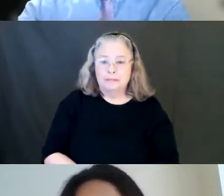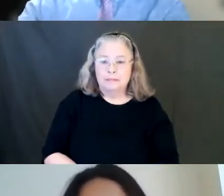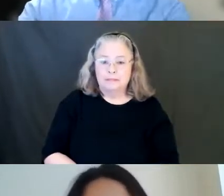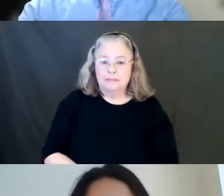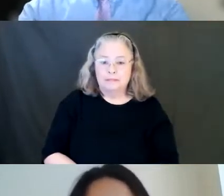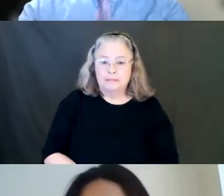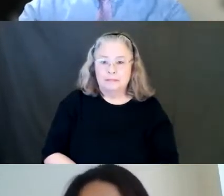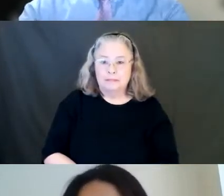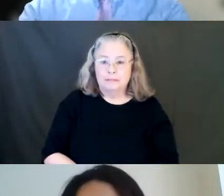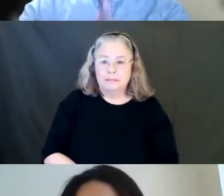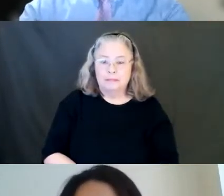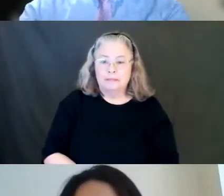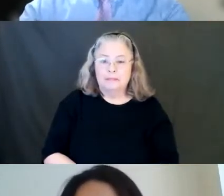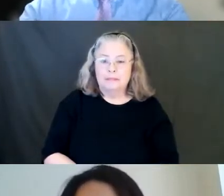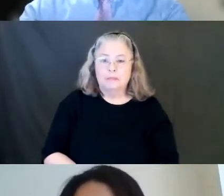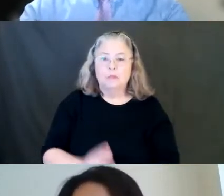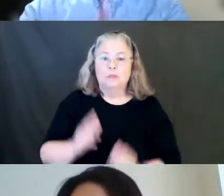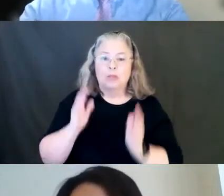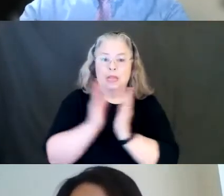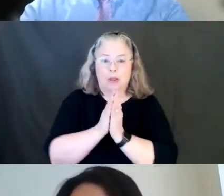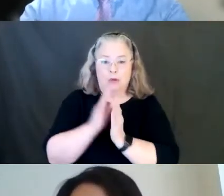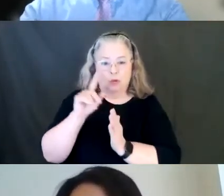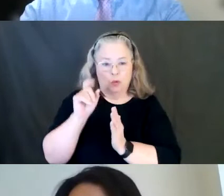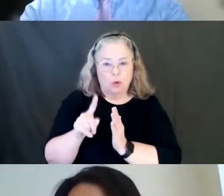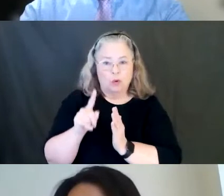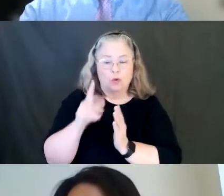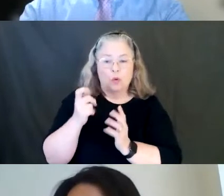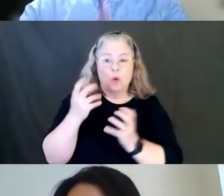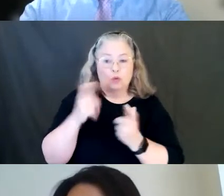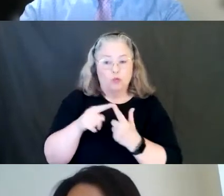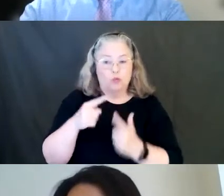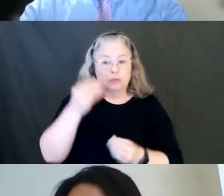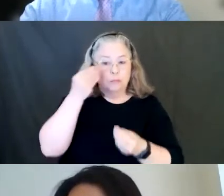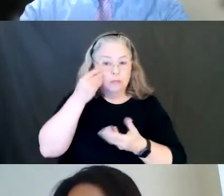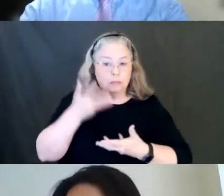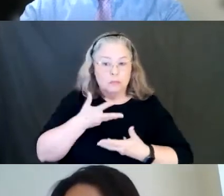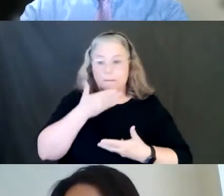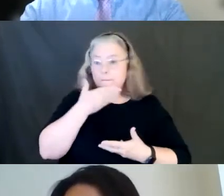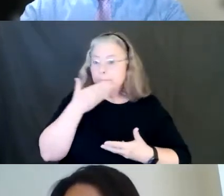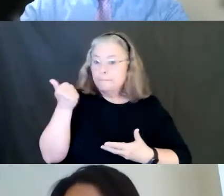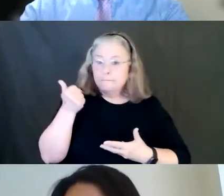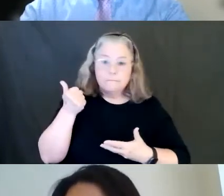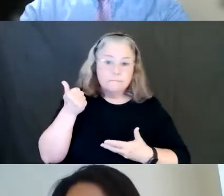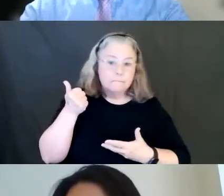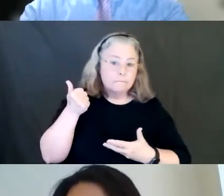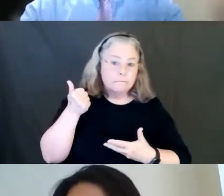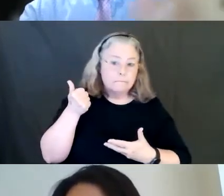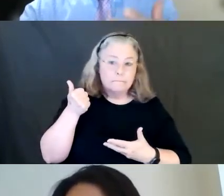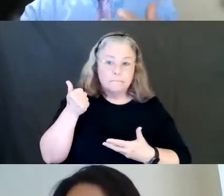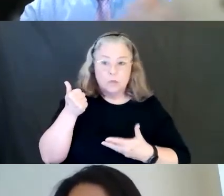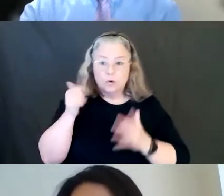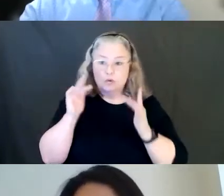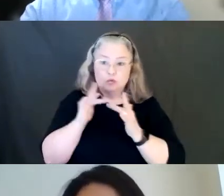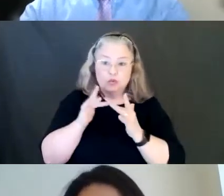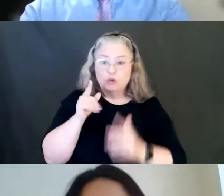question with a question. So if you would like to tell us how best we can reach